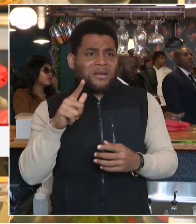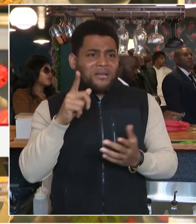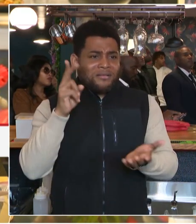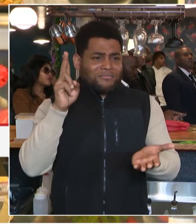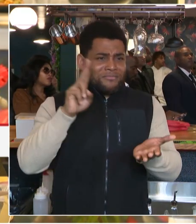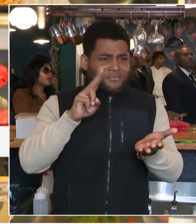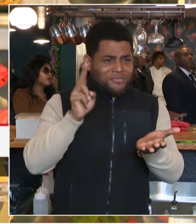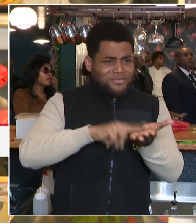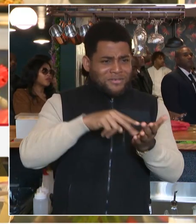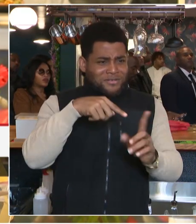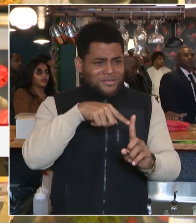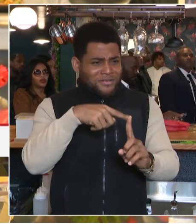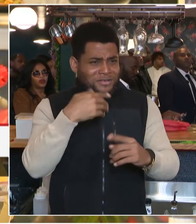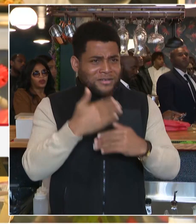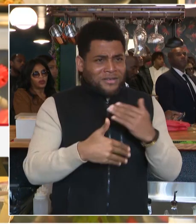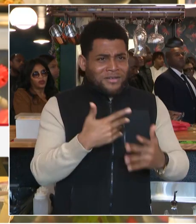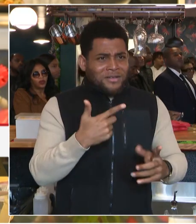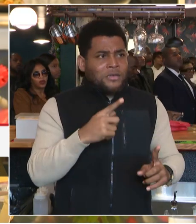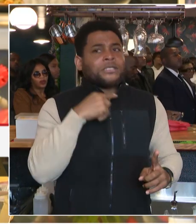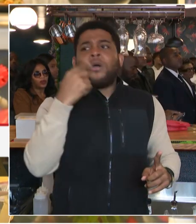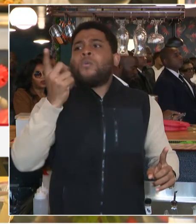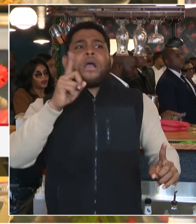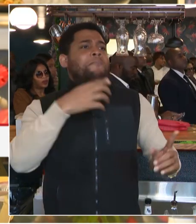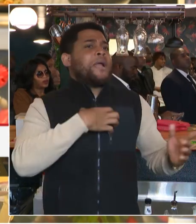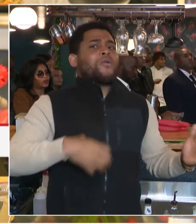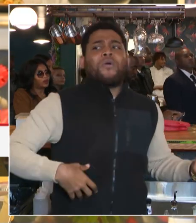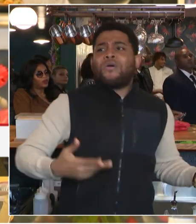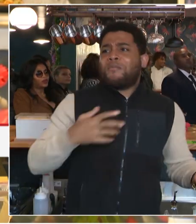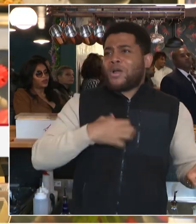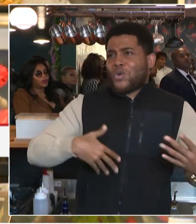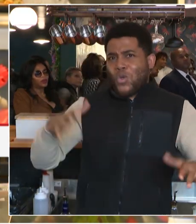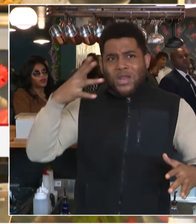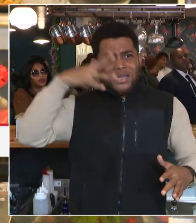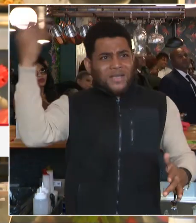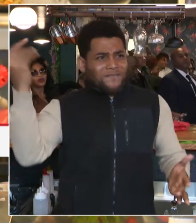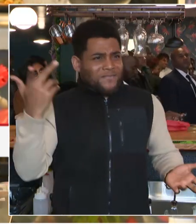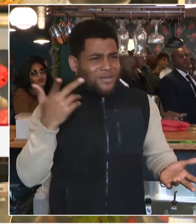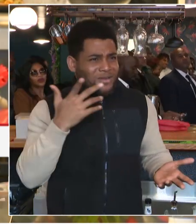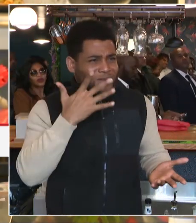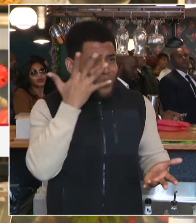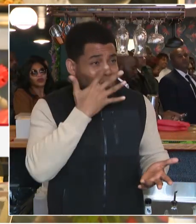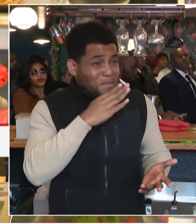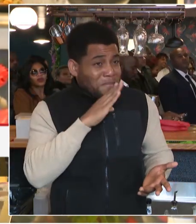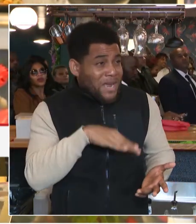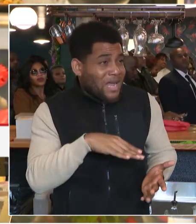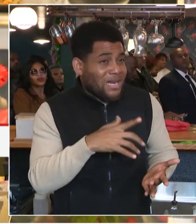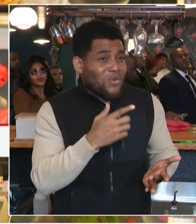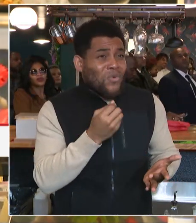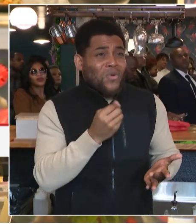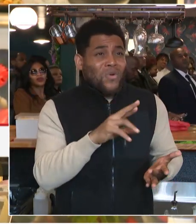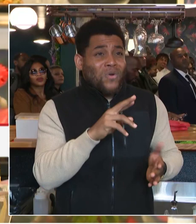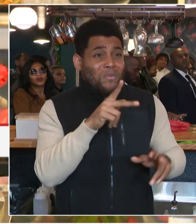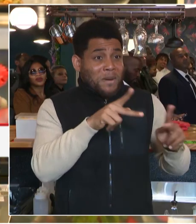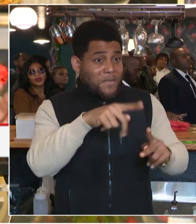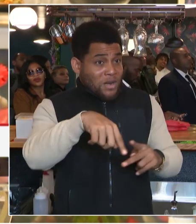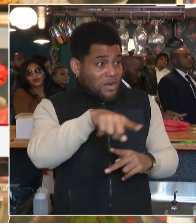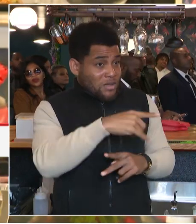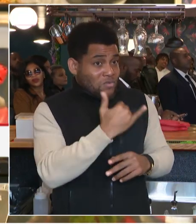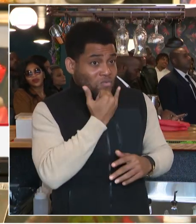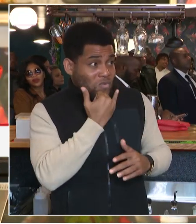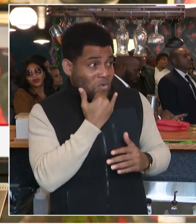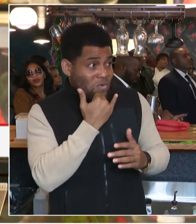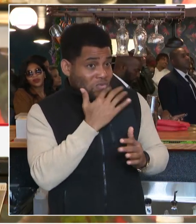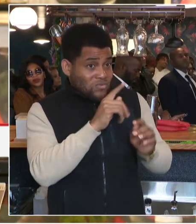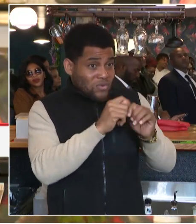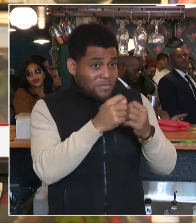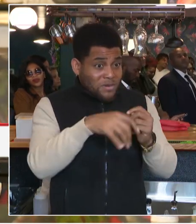that you should have been here? Was it bad optics, or are these people simply misinformed and of ill opinion?